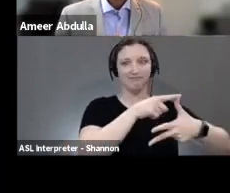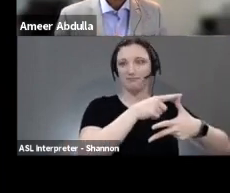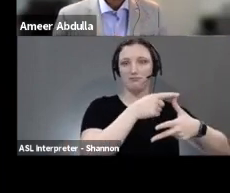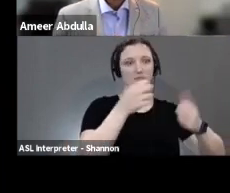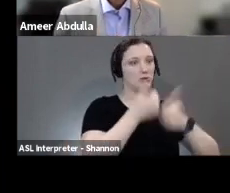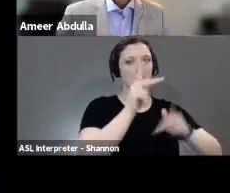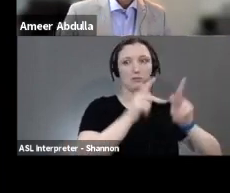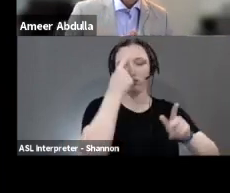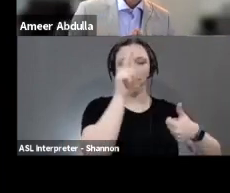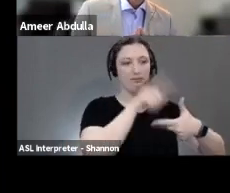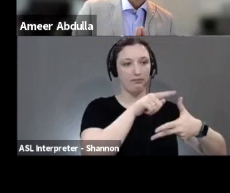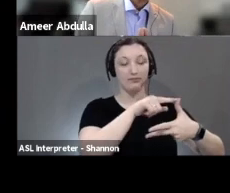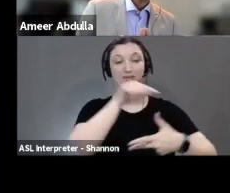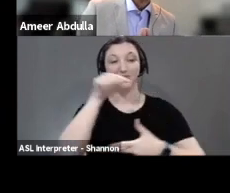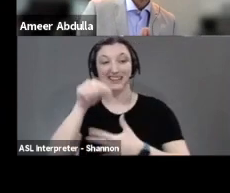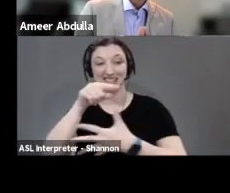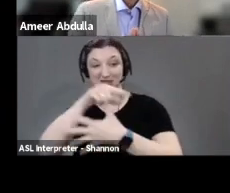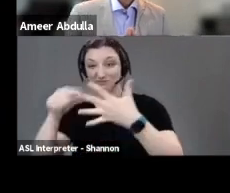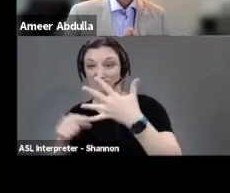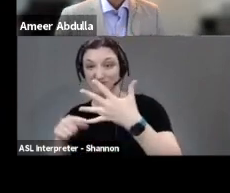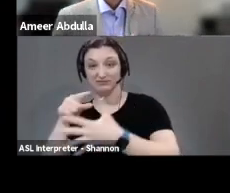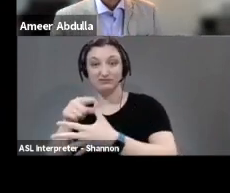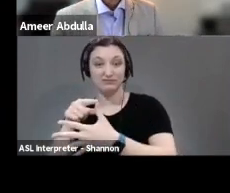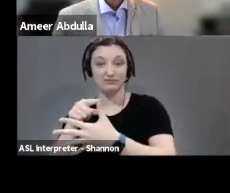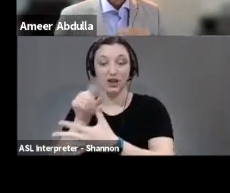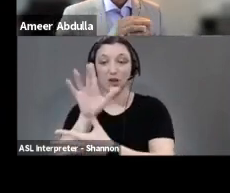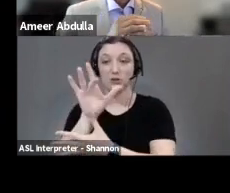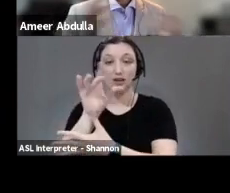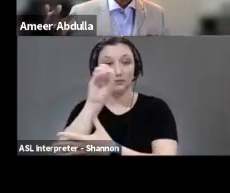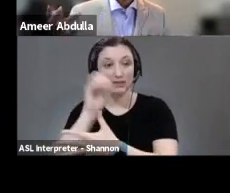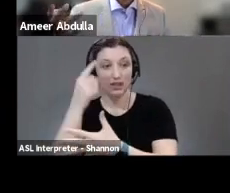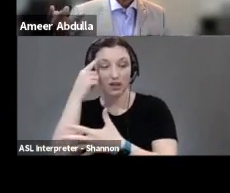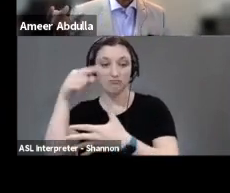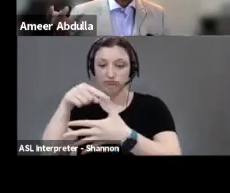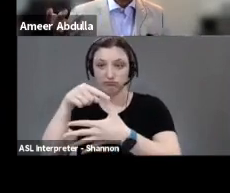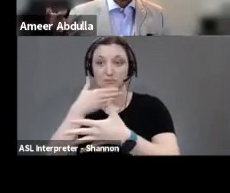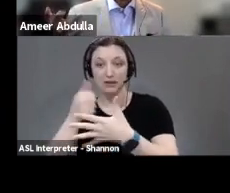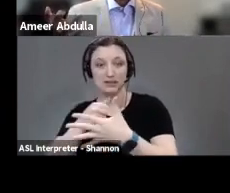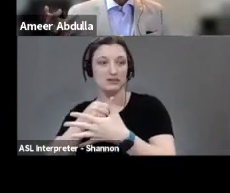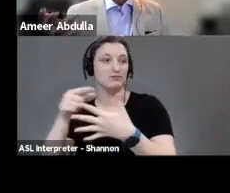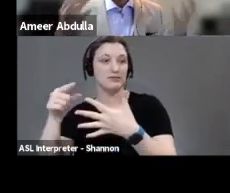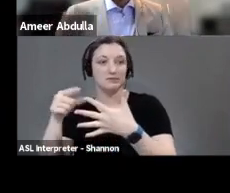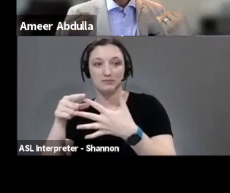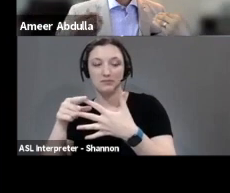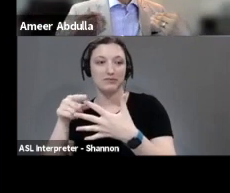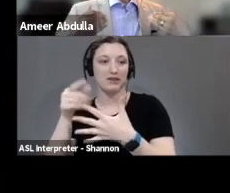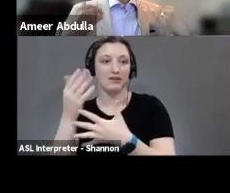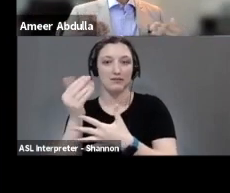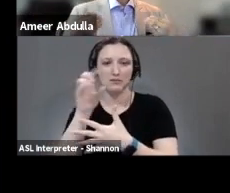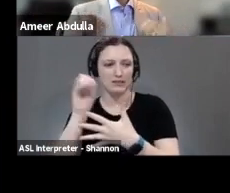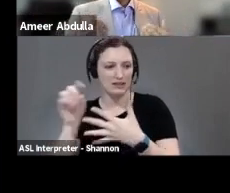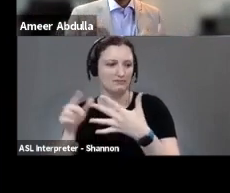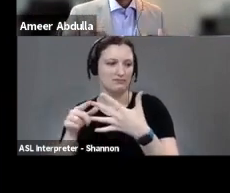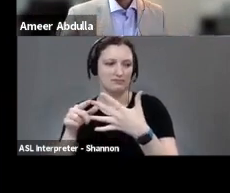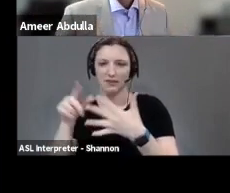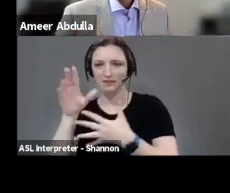thought a salary was best, 25% thought a dividend was best, 15% stock options, and no takers on the loans, which is great because